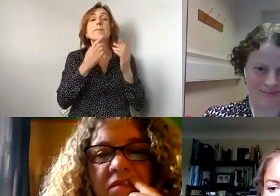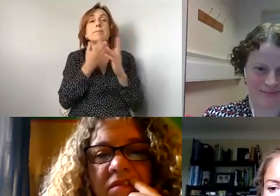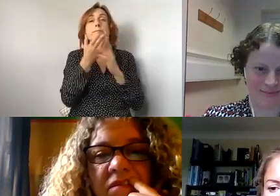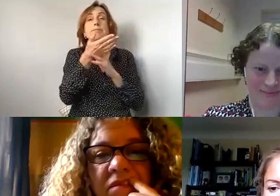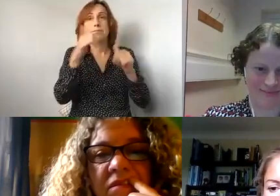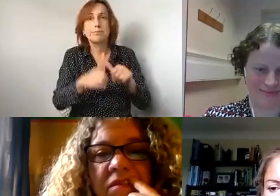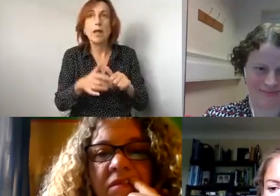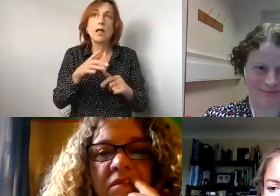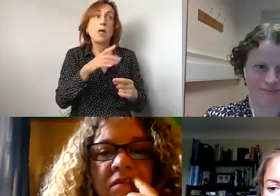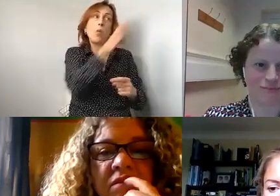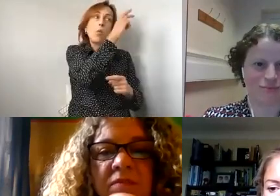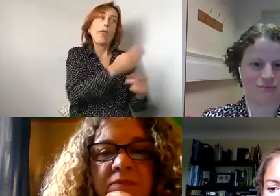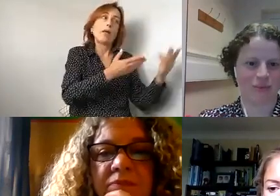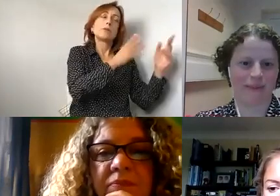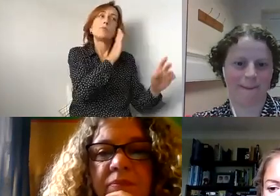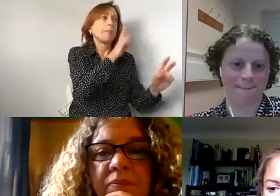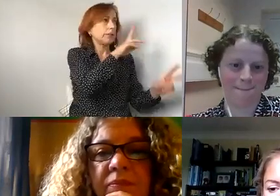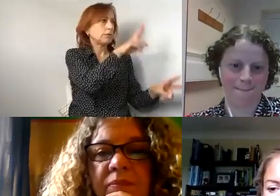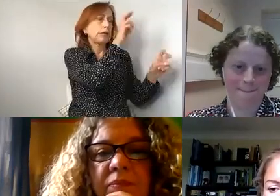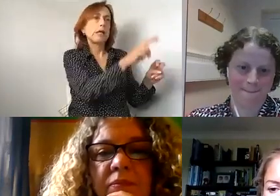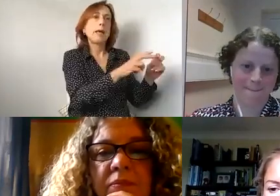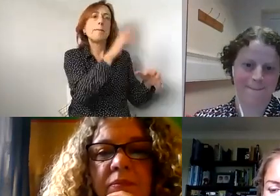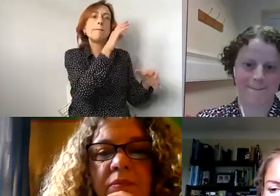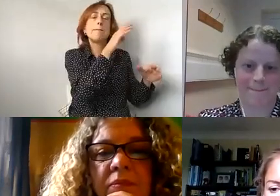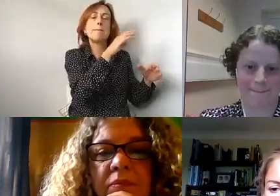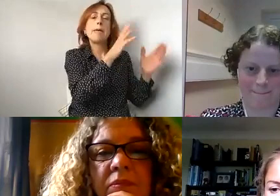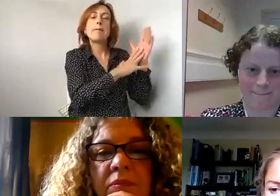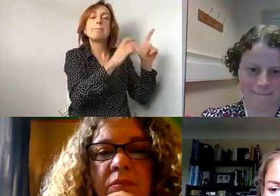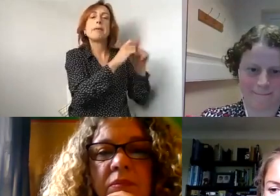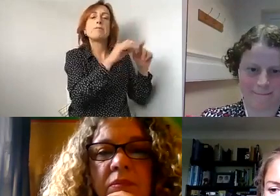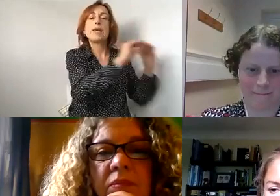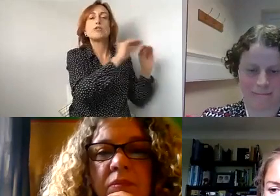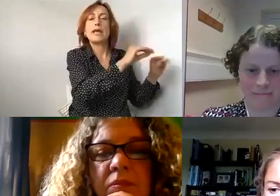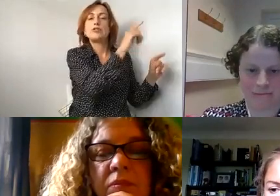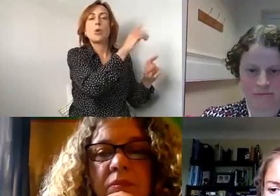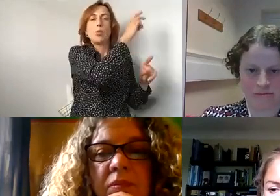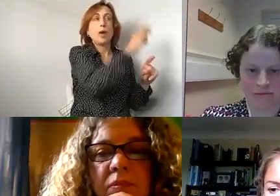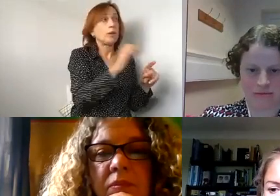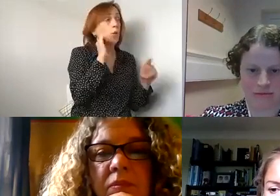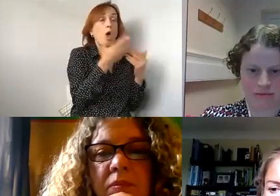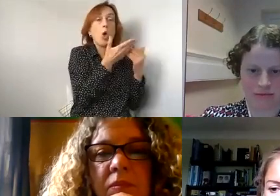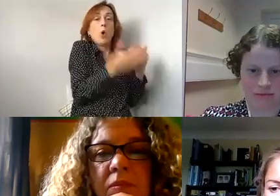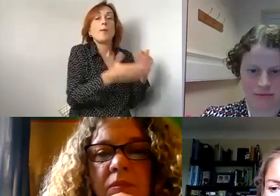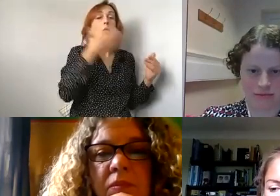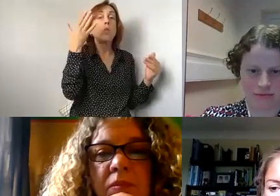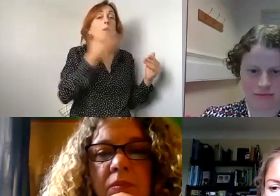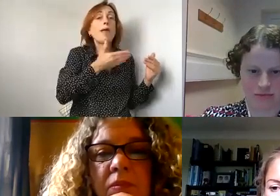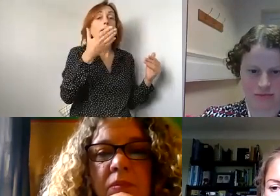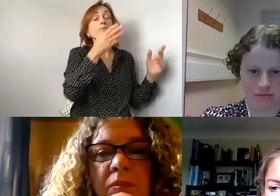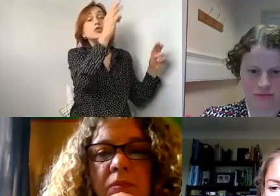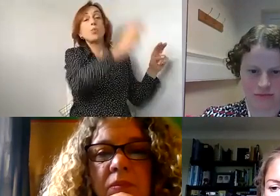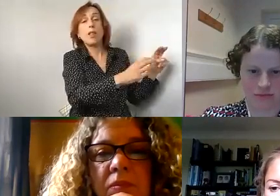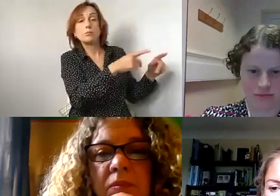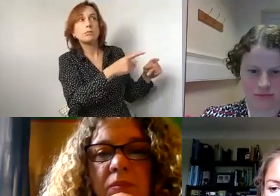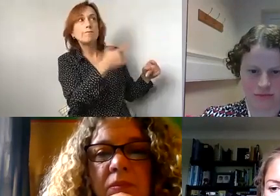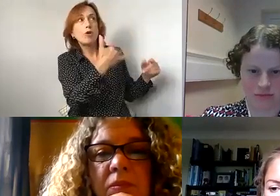week announce with the plans to wider reopening of schools in Wales from September, that during that transition period